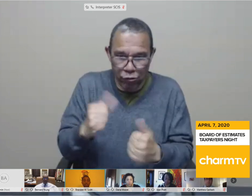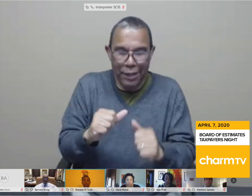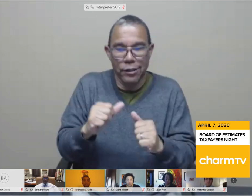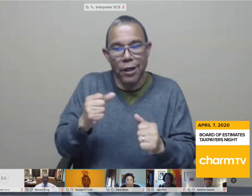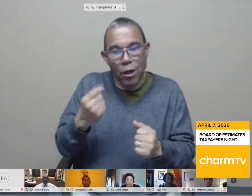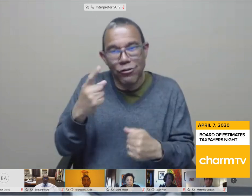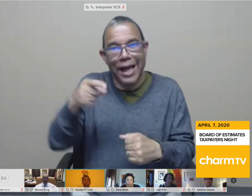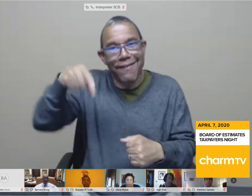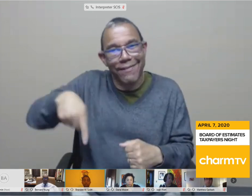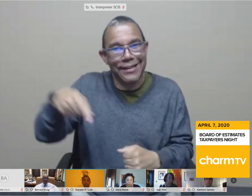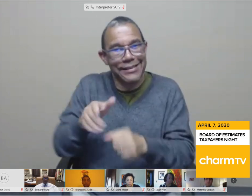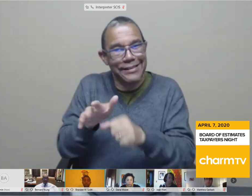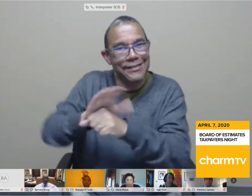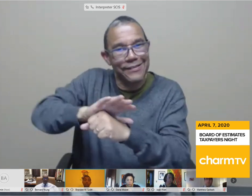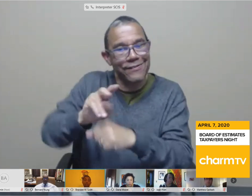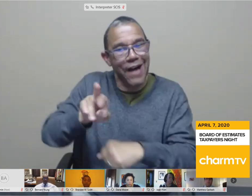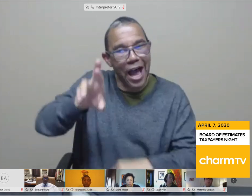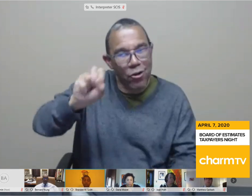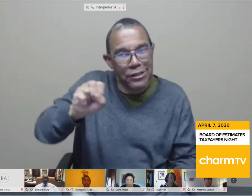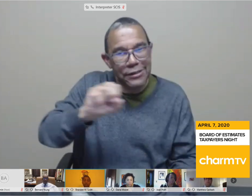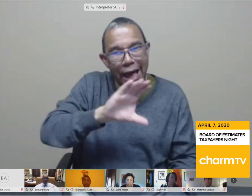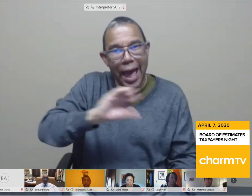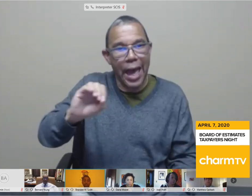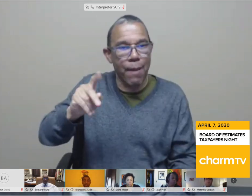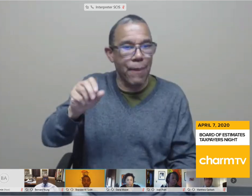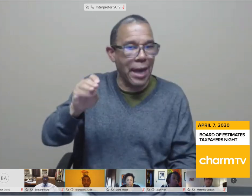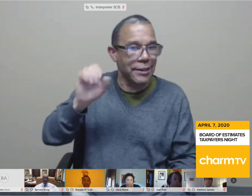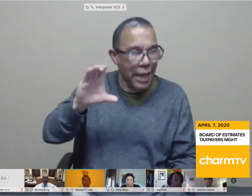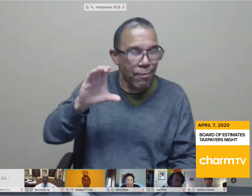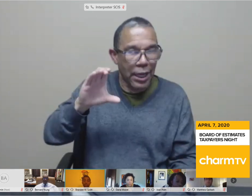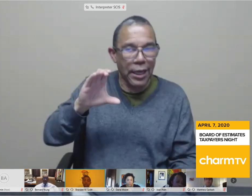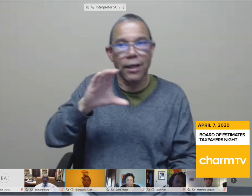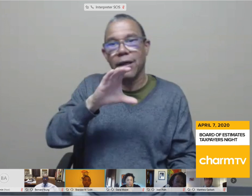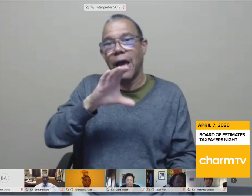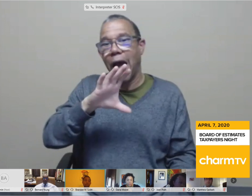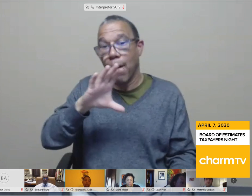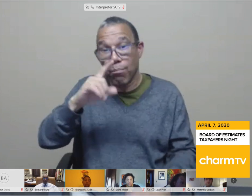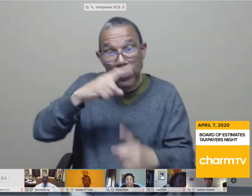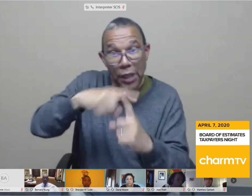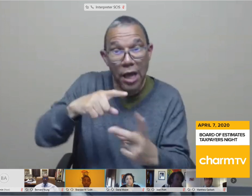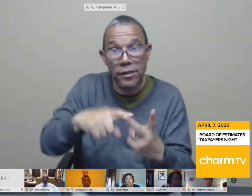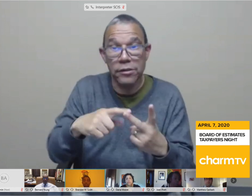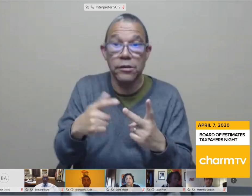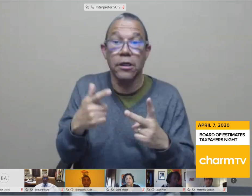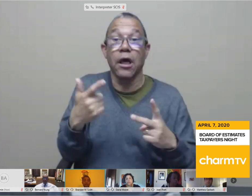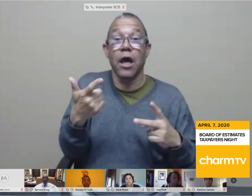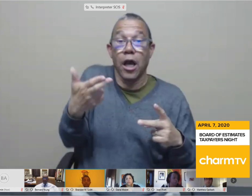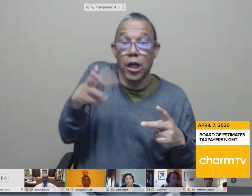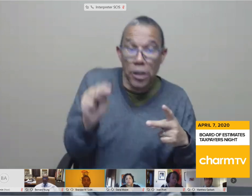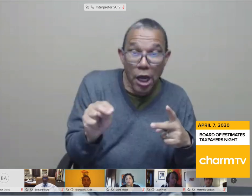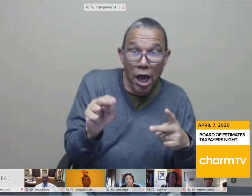virus and this pandemic that we're going through and the ongoing gun violence epidemic and the ongoing